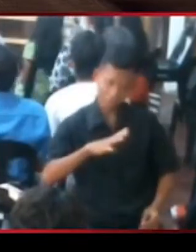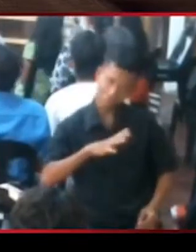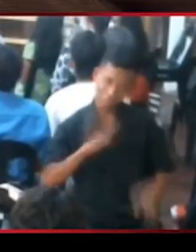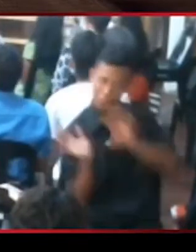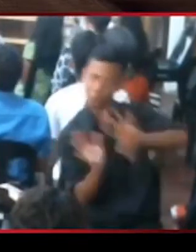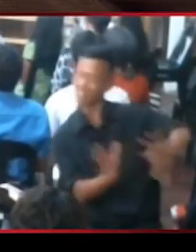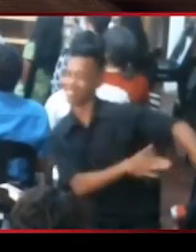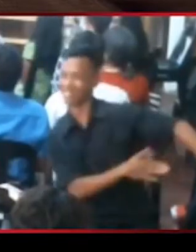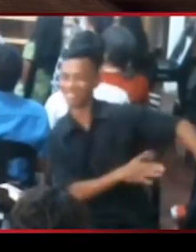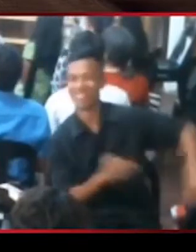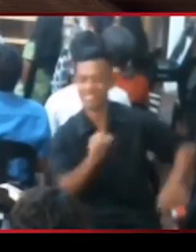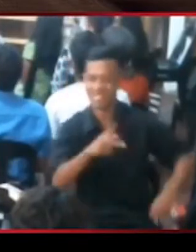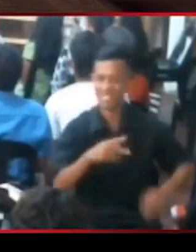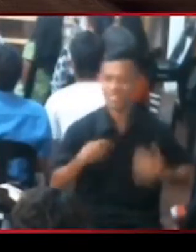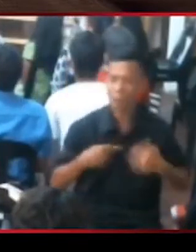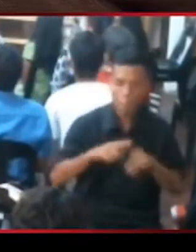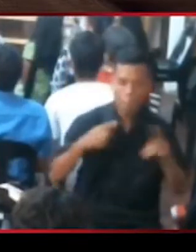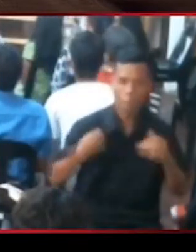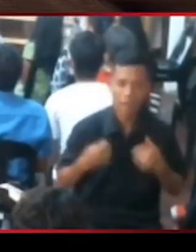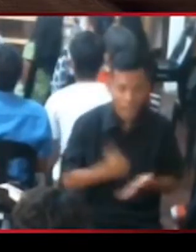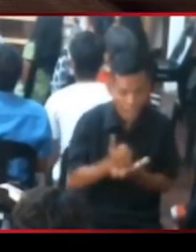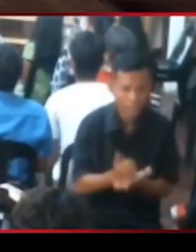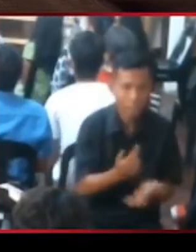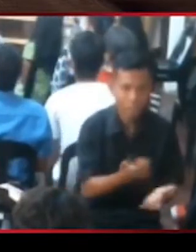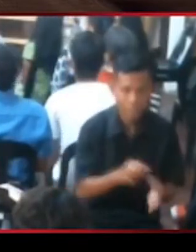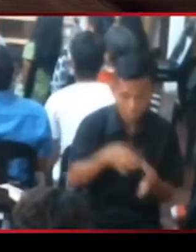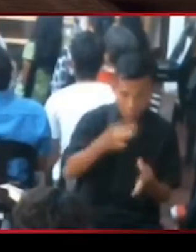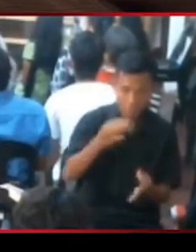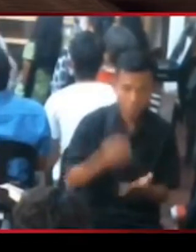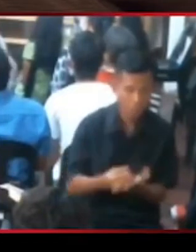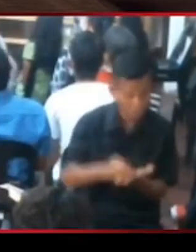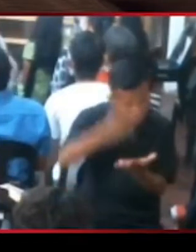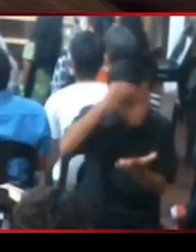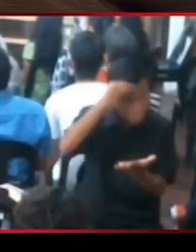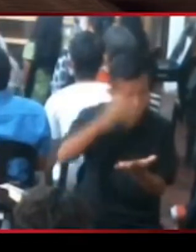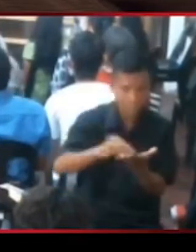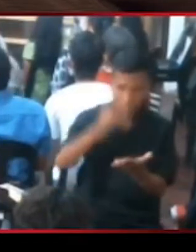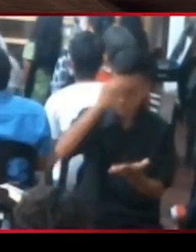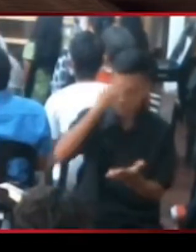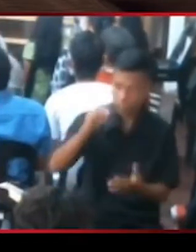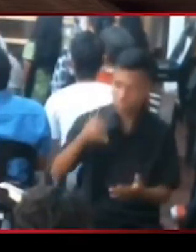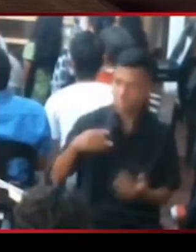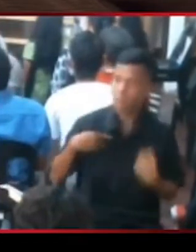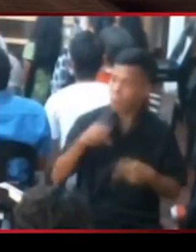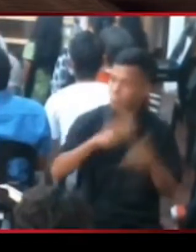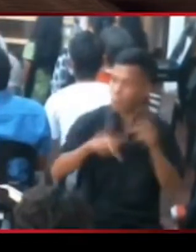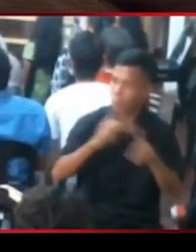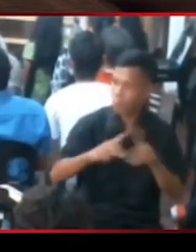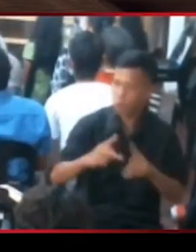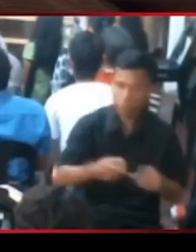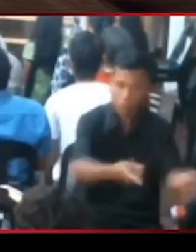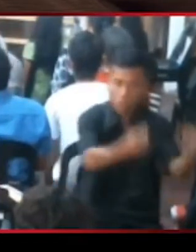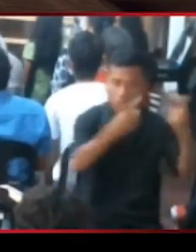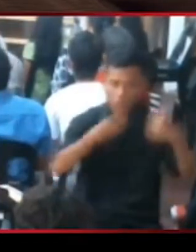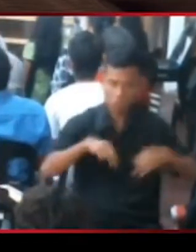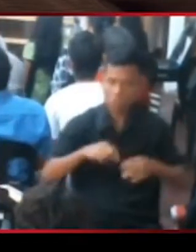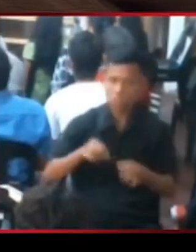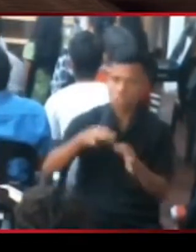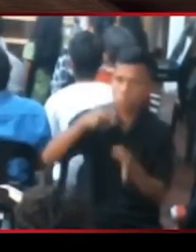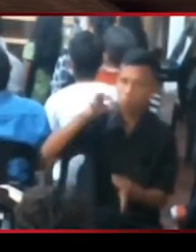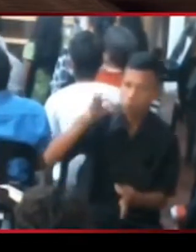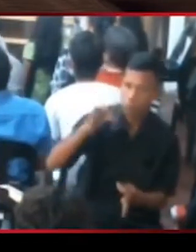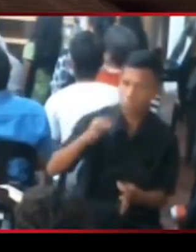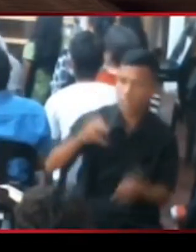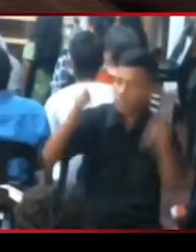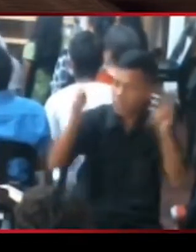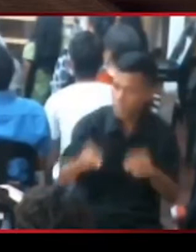story. I've been taken several times by people like that. But when they come looking for spiritual needs,